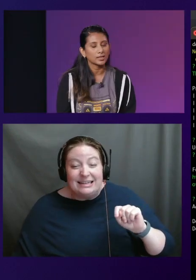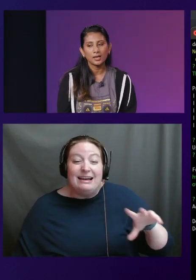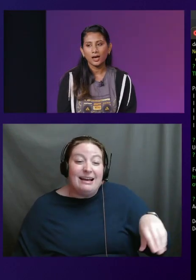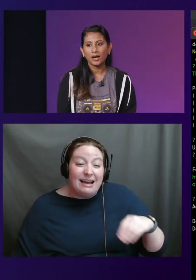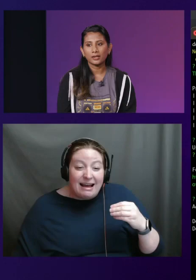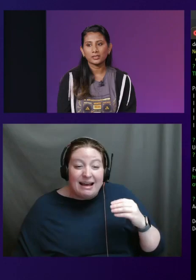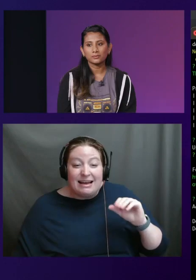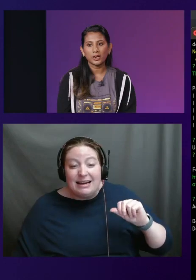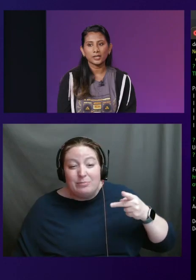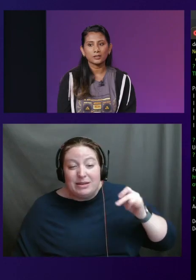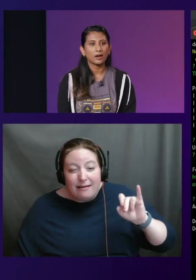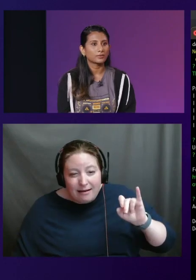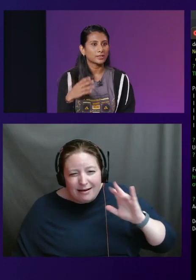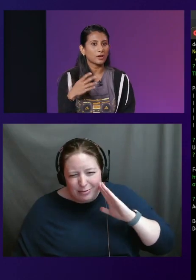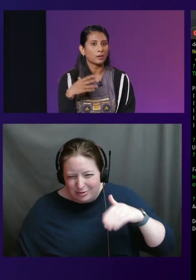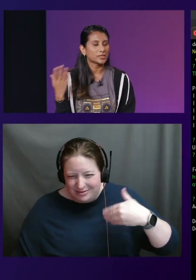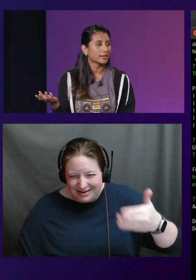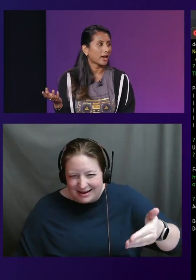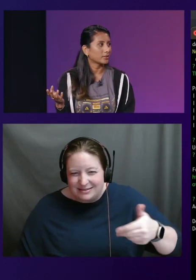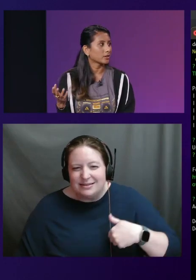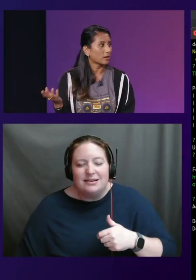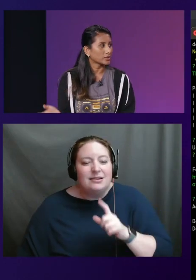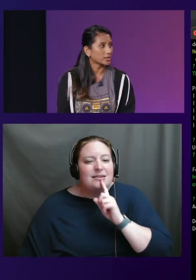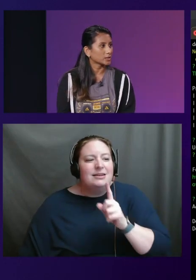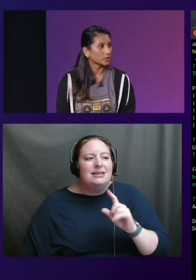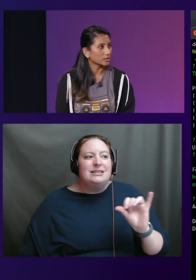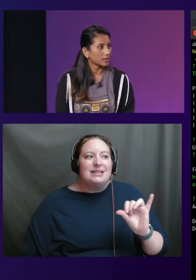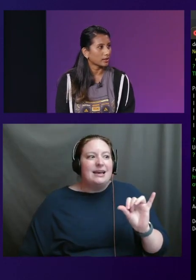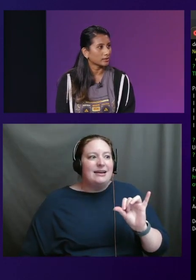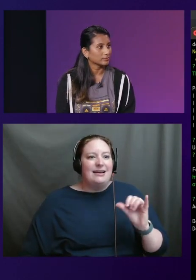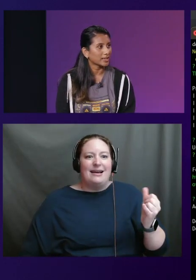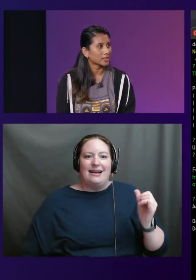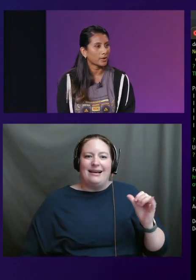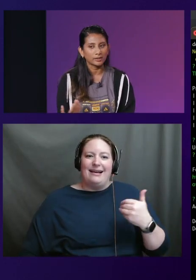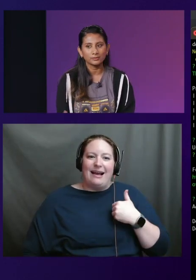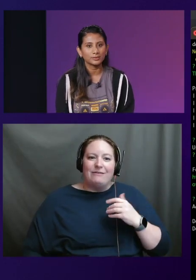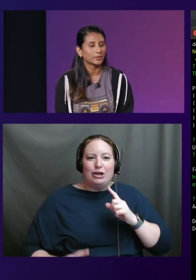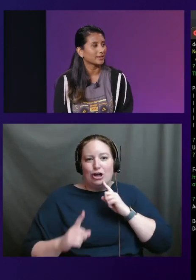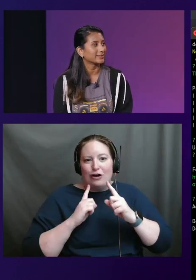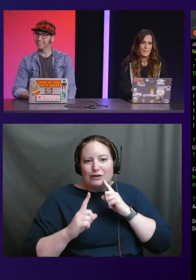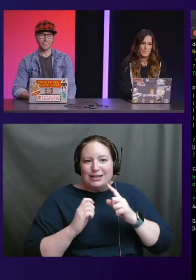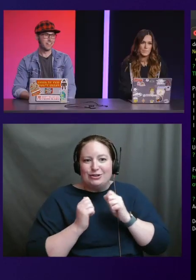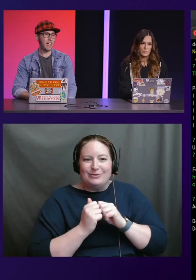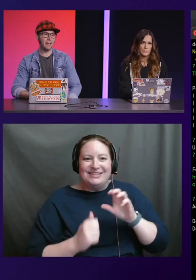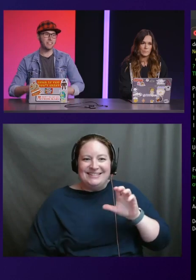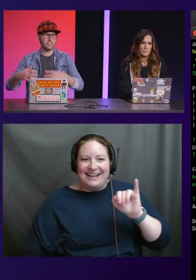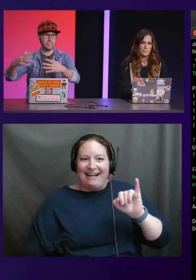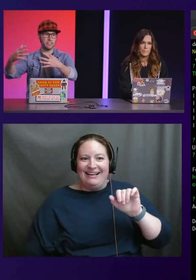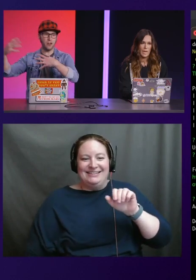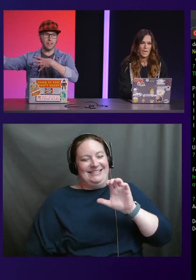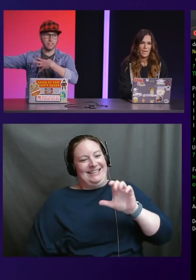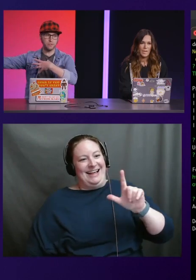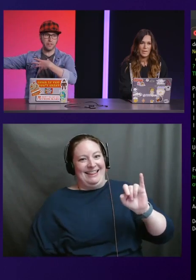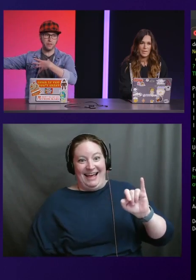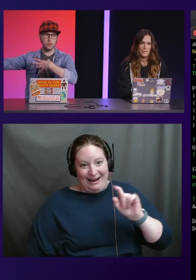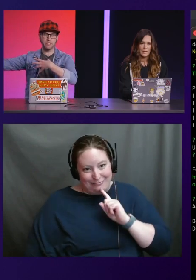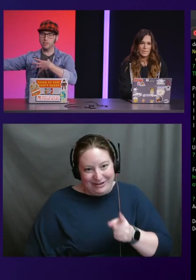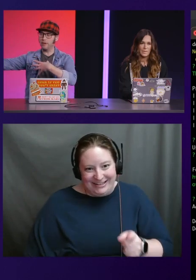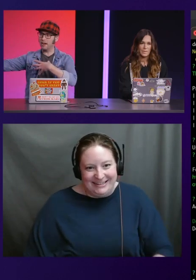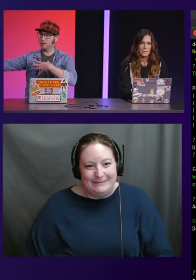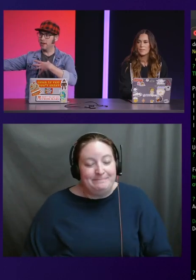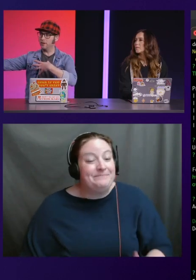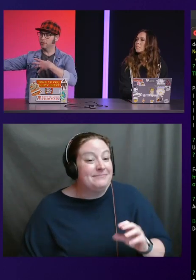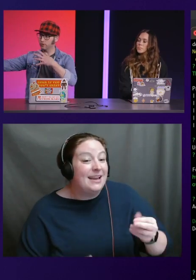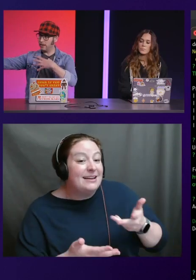next. It's almost like having a conversation with the CLI. That's how I look at it. Yeah, and it's interacting with AWS